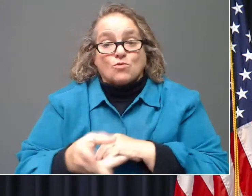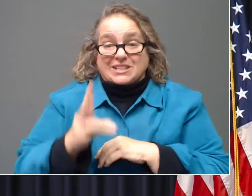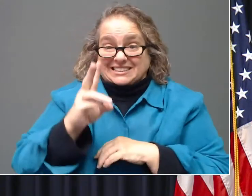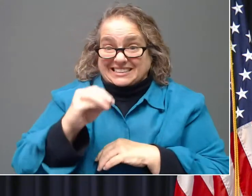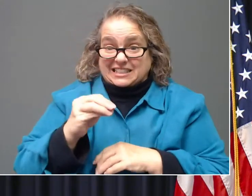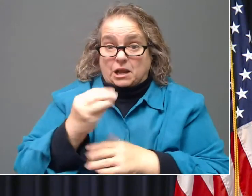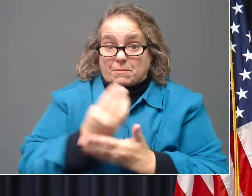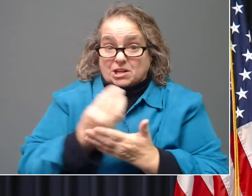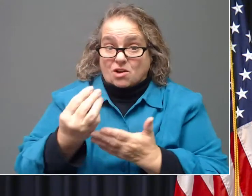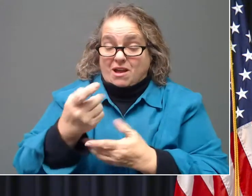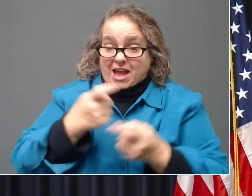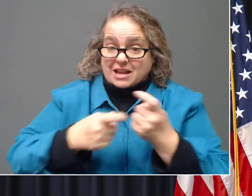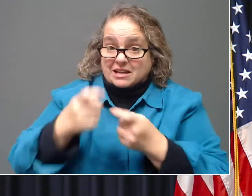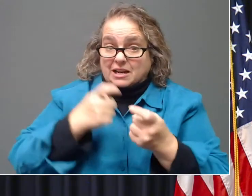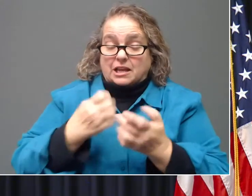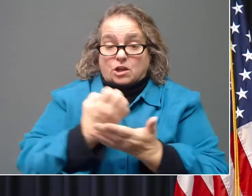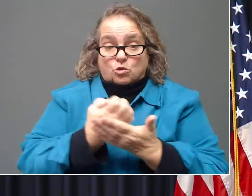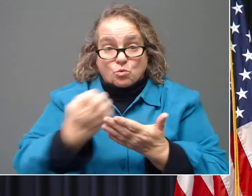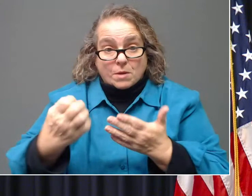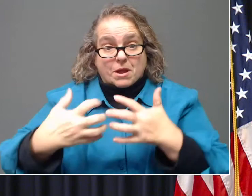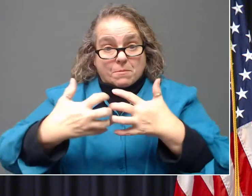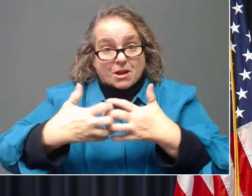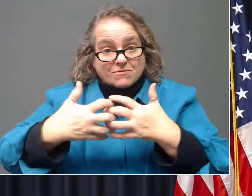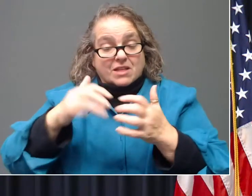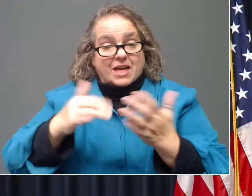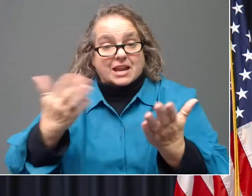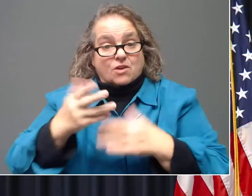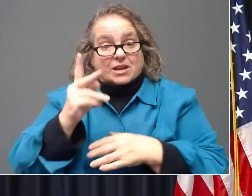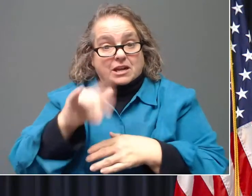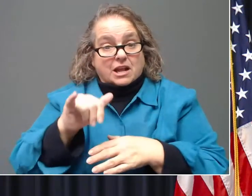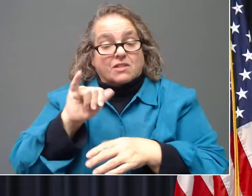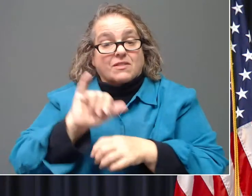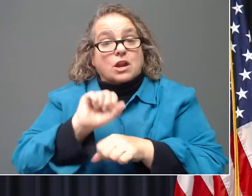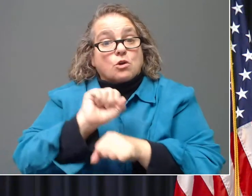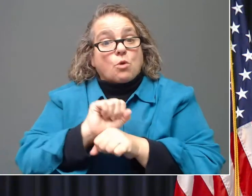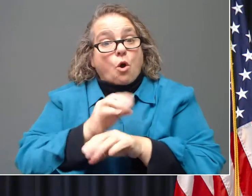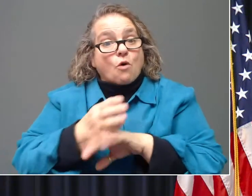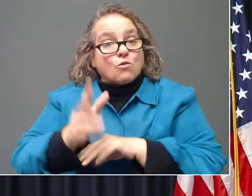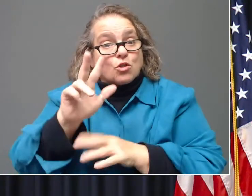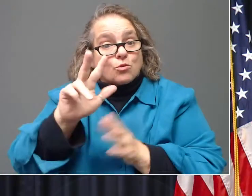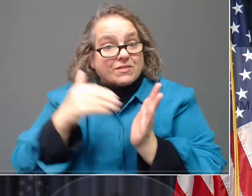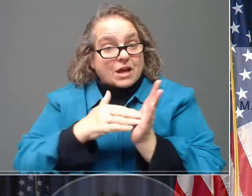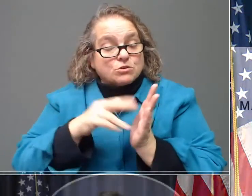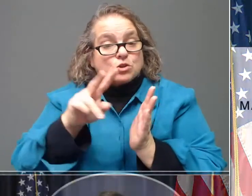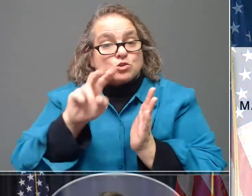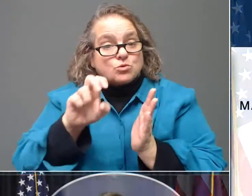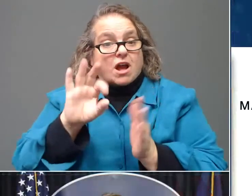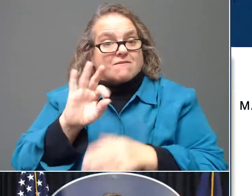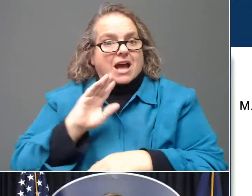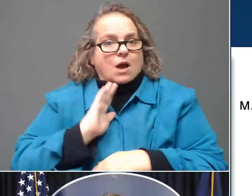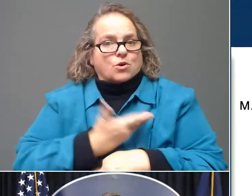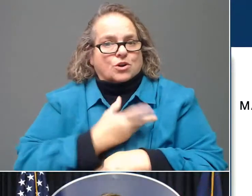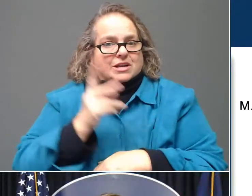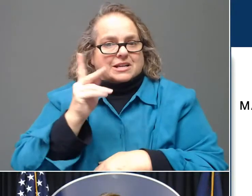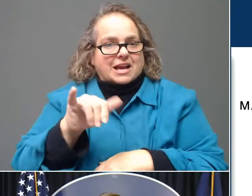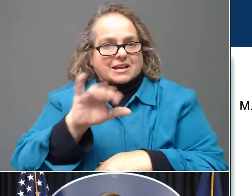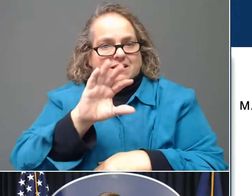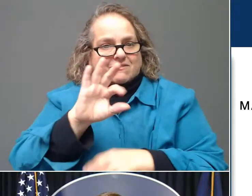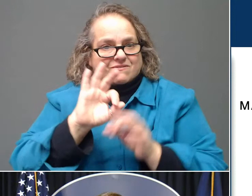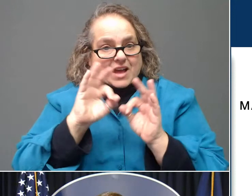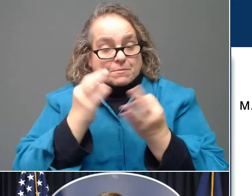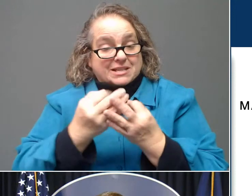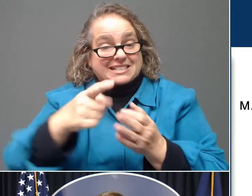manufacturers located in Kentucky that employ over 3,200 of our Kentucky families. A key part of this project